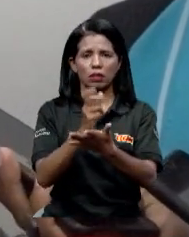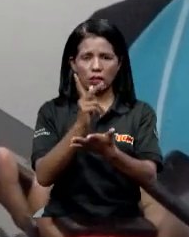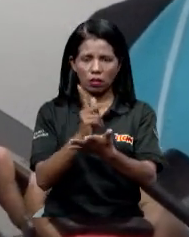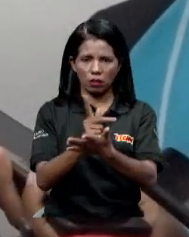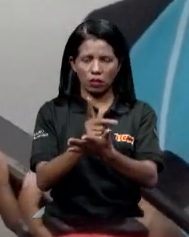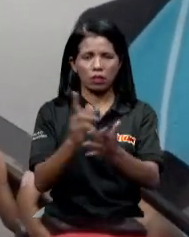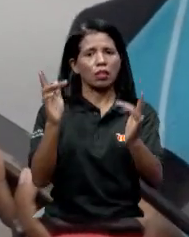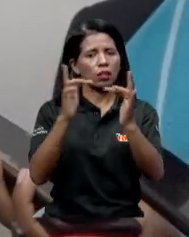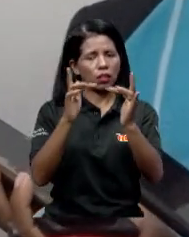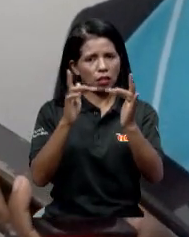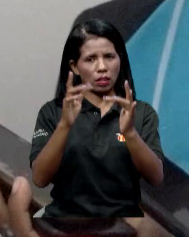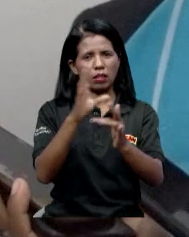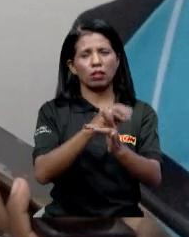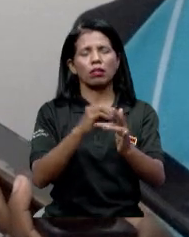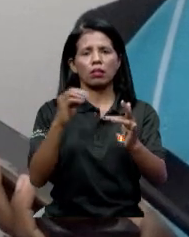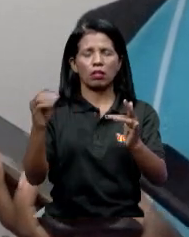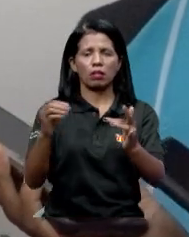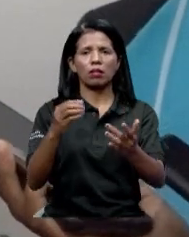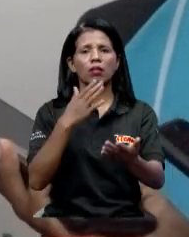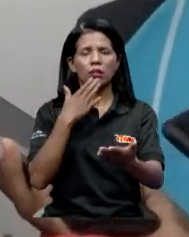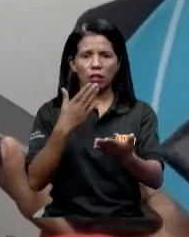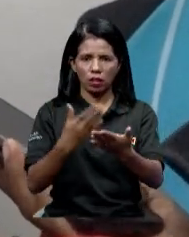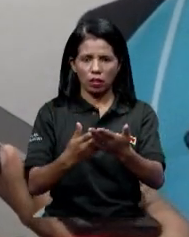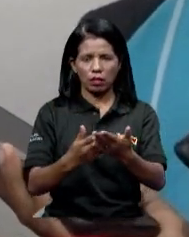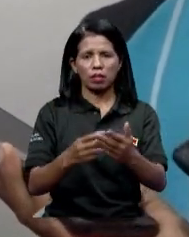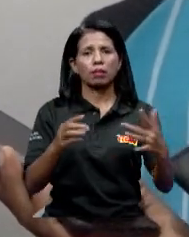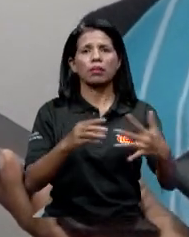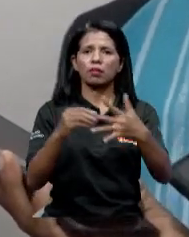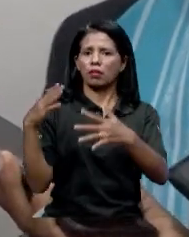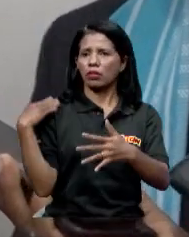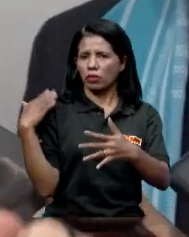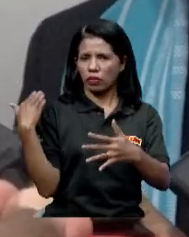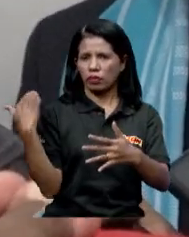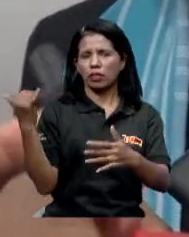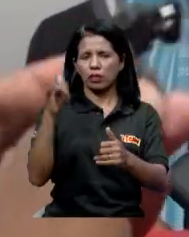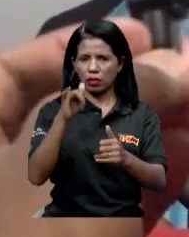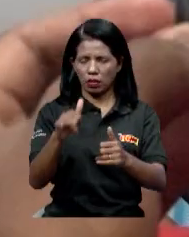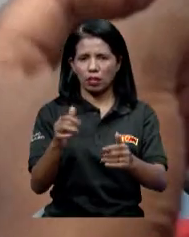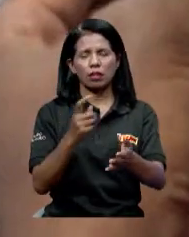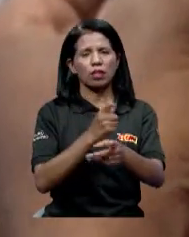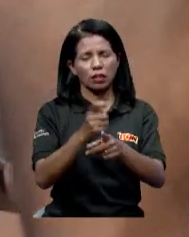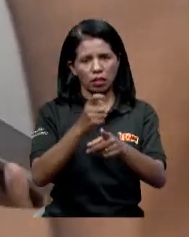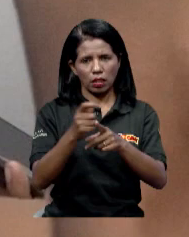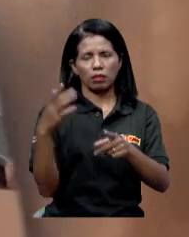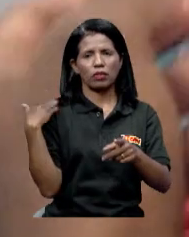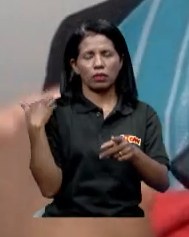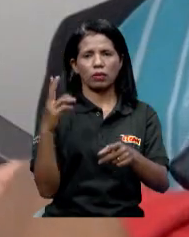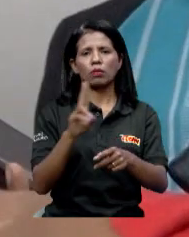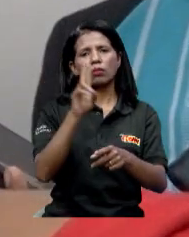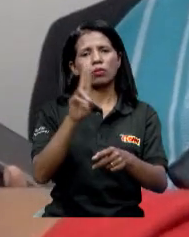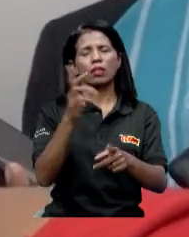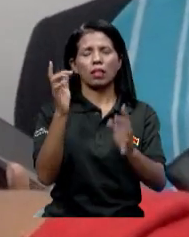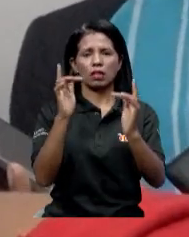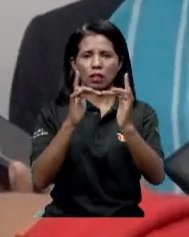safety and online safety, especially for young people, and training young people on using internet